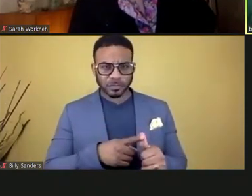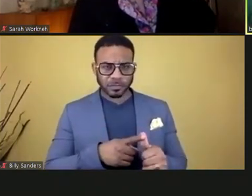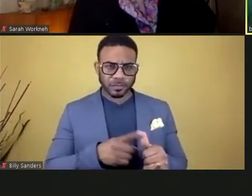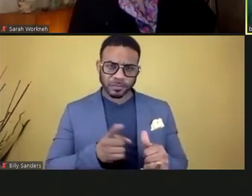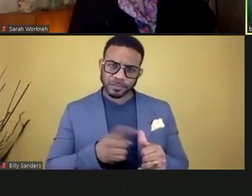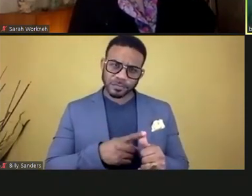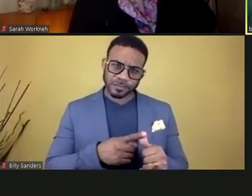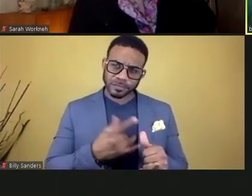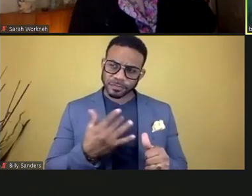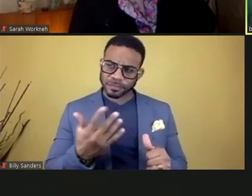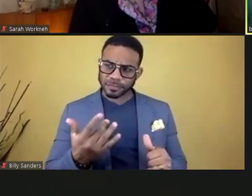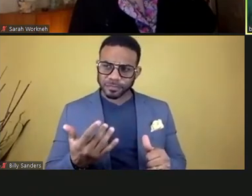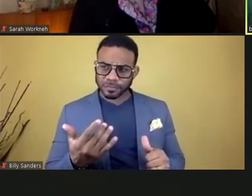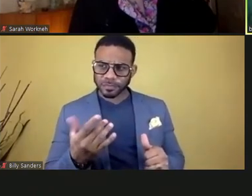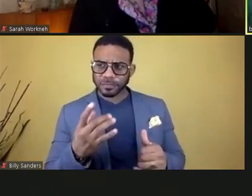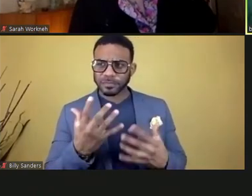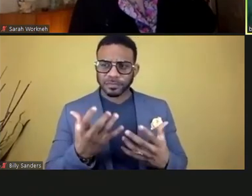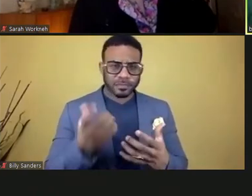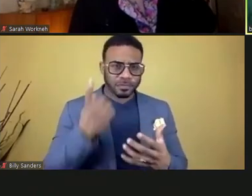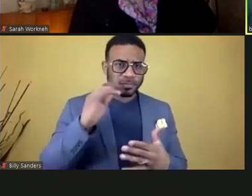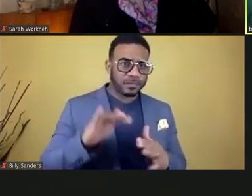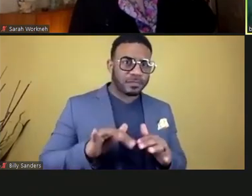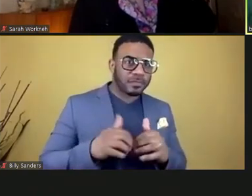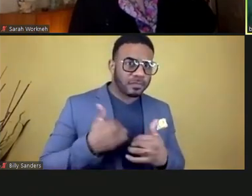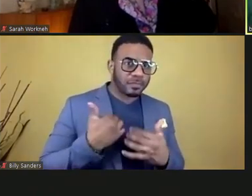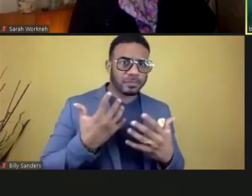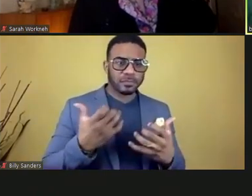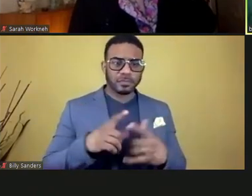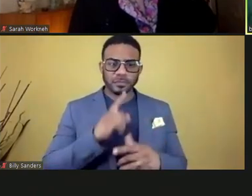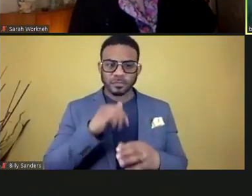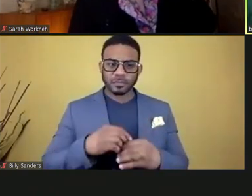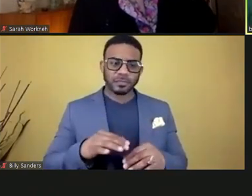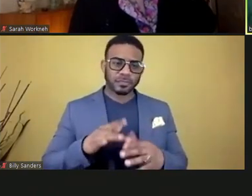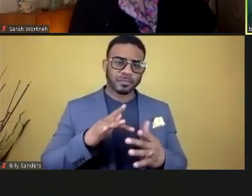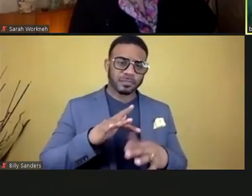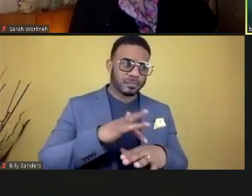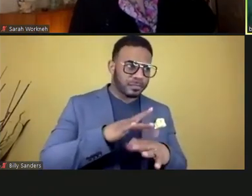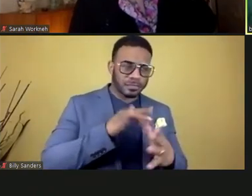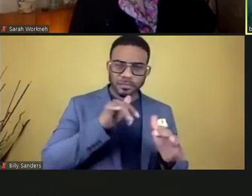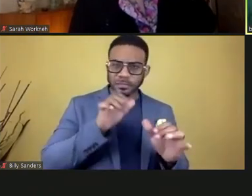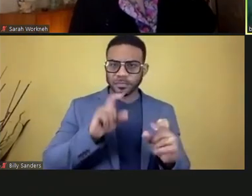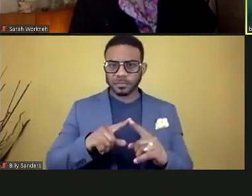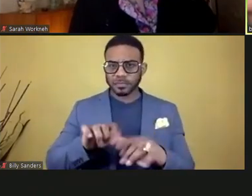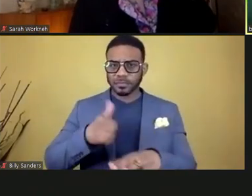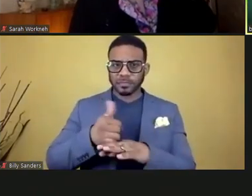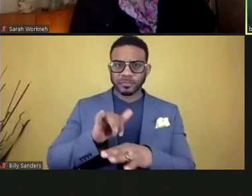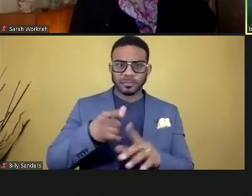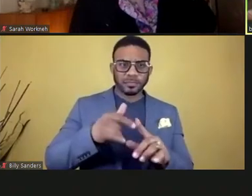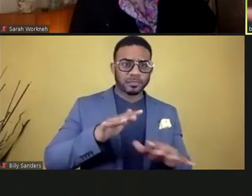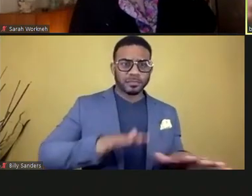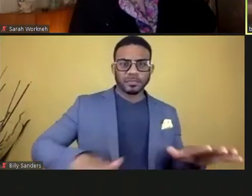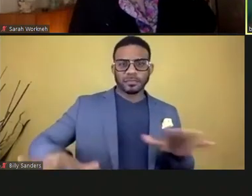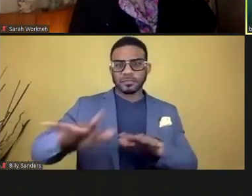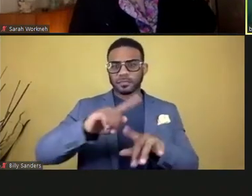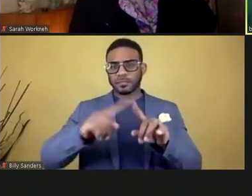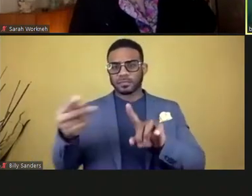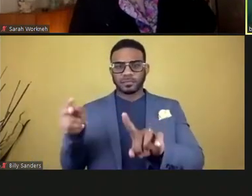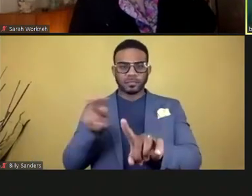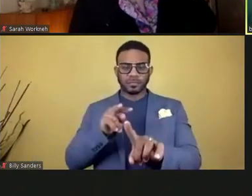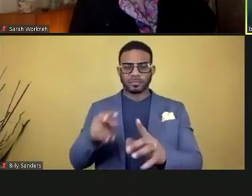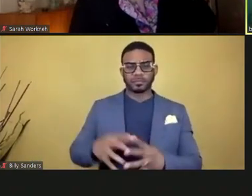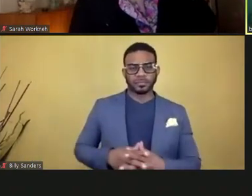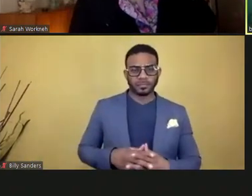our first desires of like how we wanted to be in space, and that we were able to manifest that from all of these different perspectives.